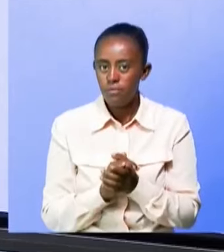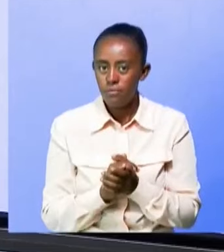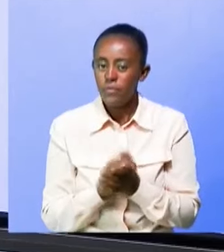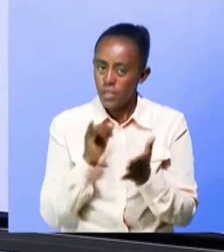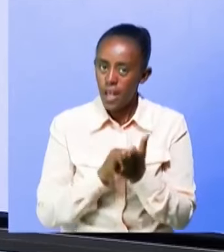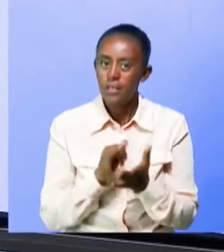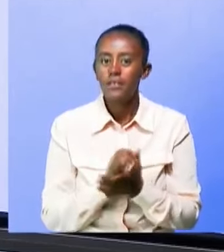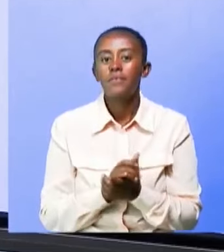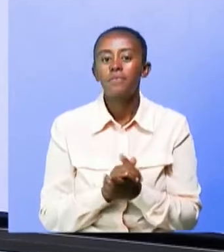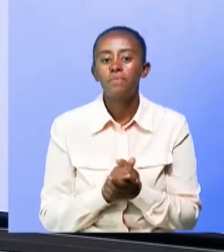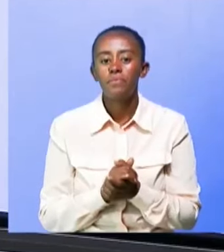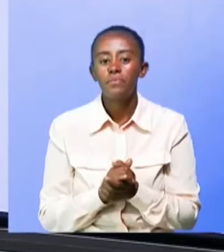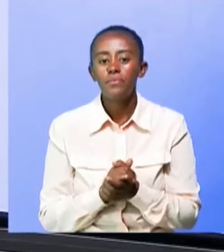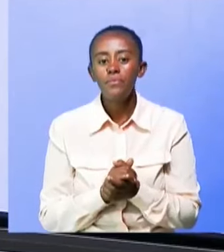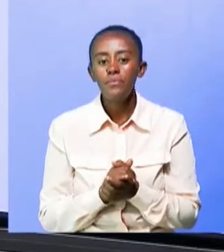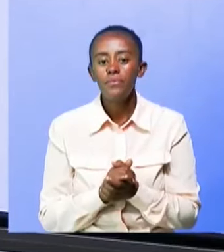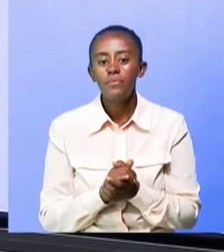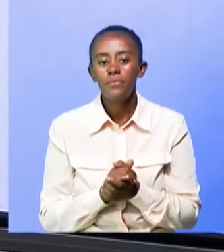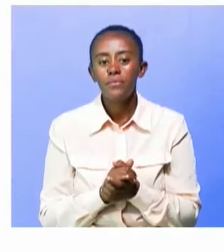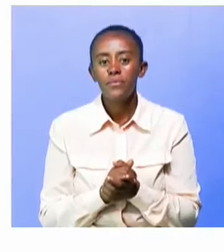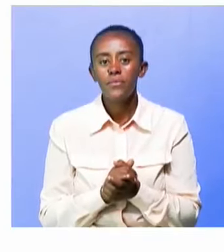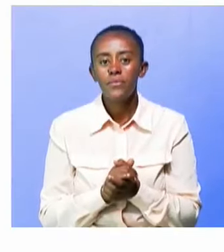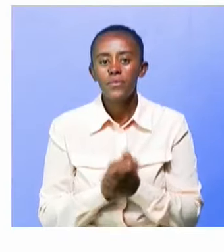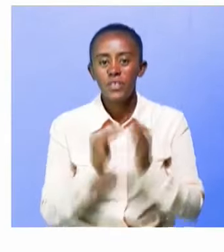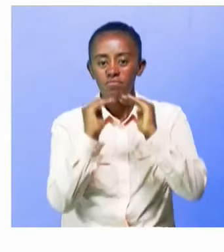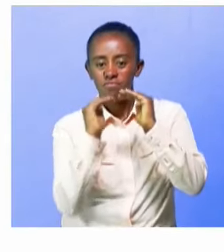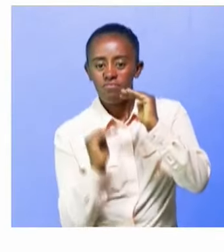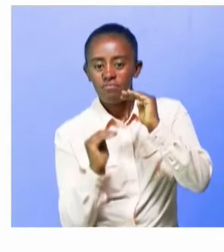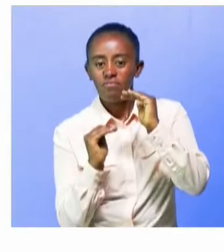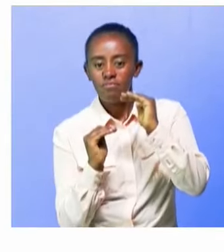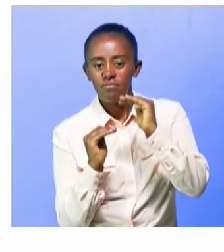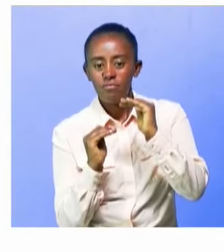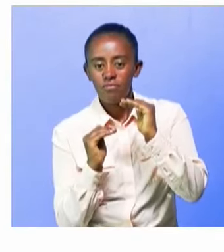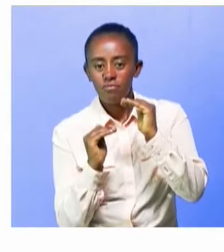it. And equality.